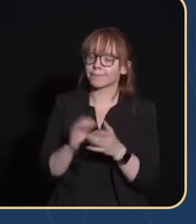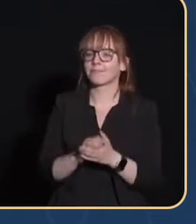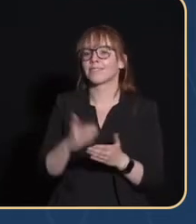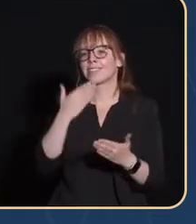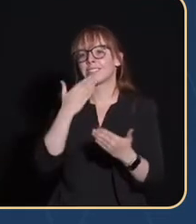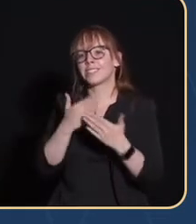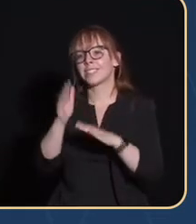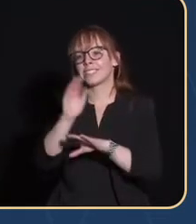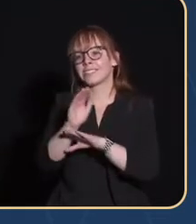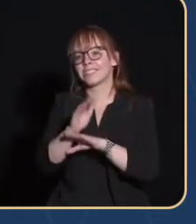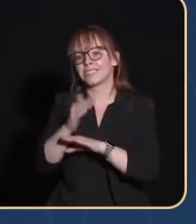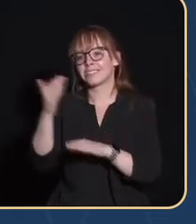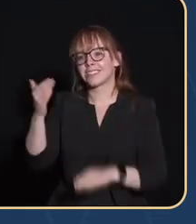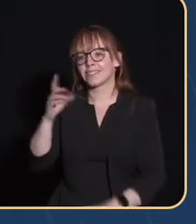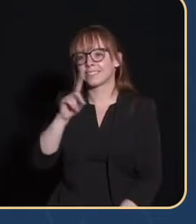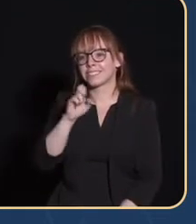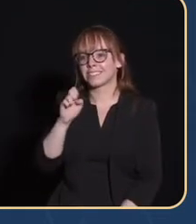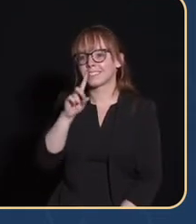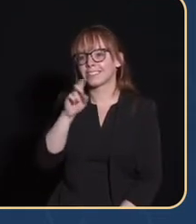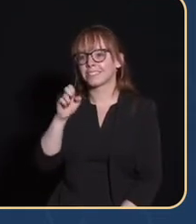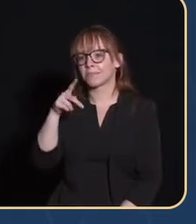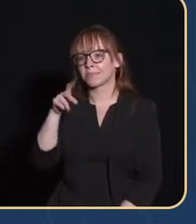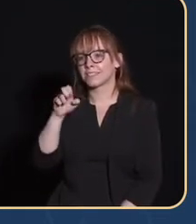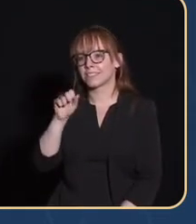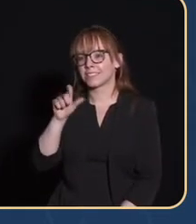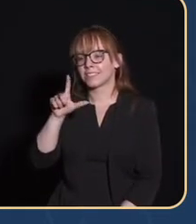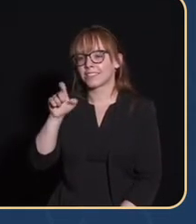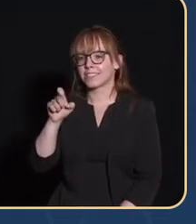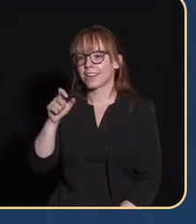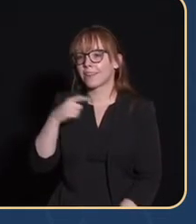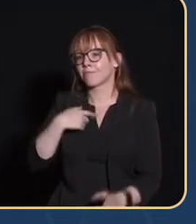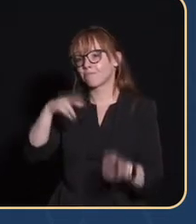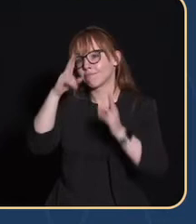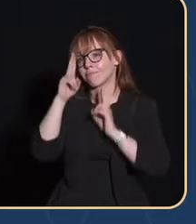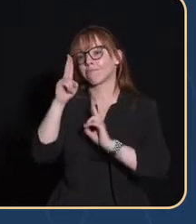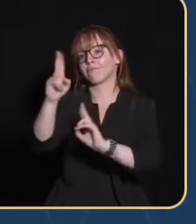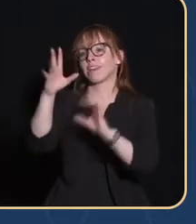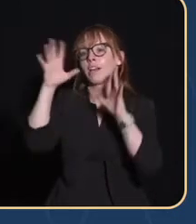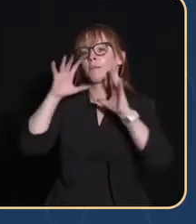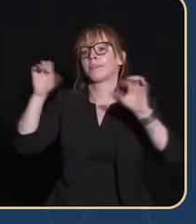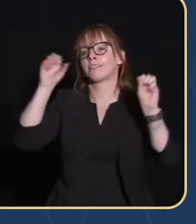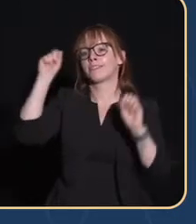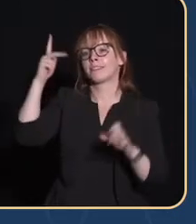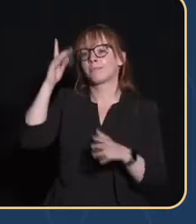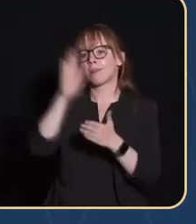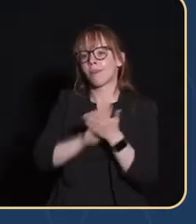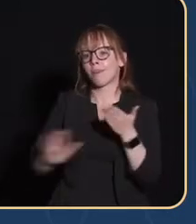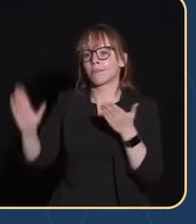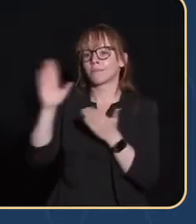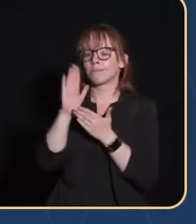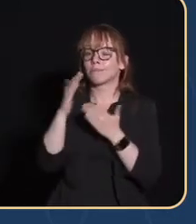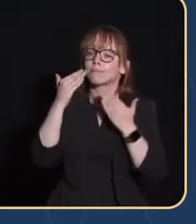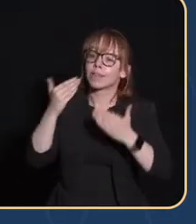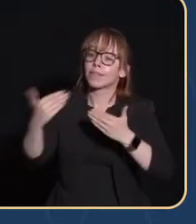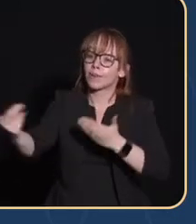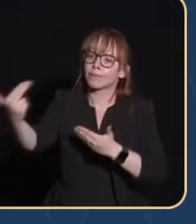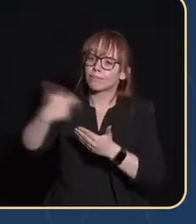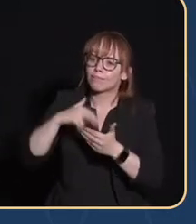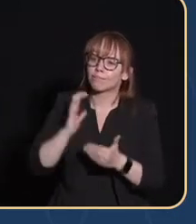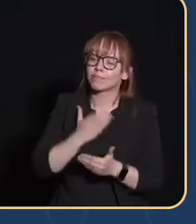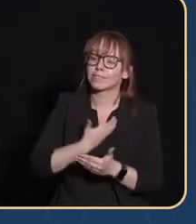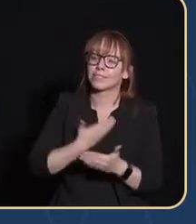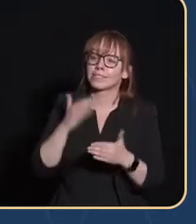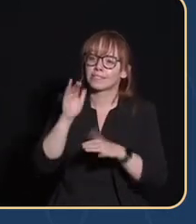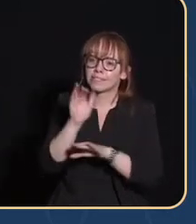Good evening. I'm Deidre Peaslee, and I have the honor of serving as the president of St. Paul College. Thank you all for joining